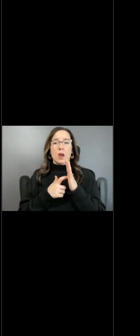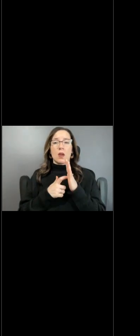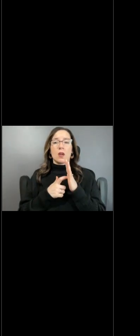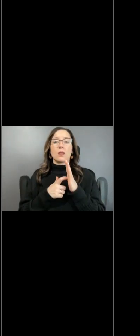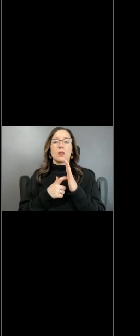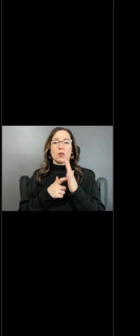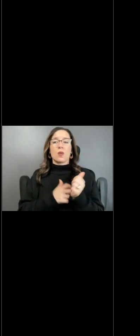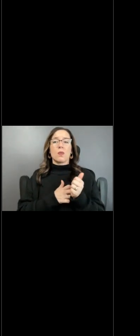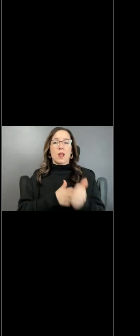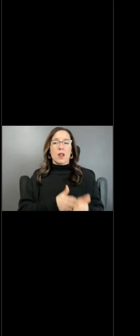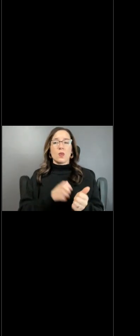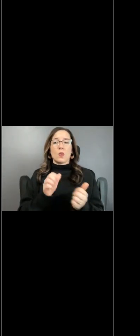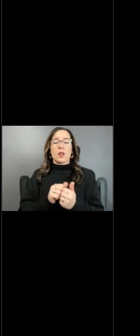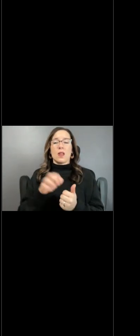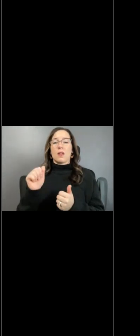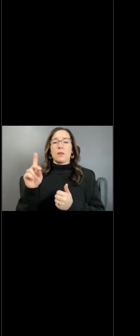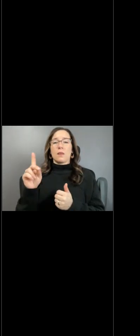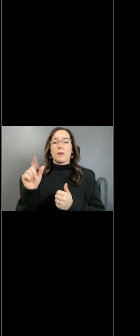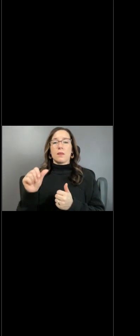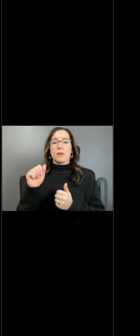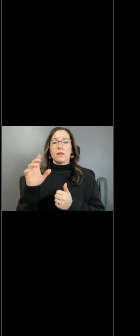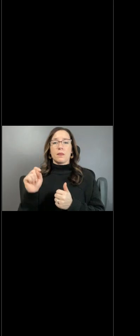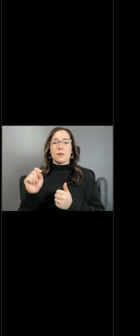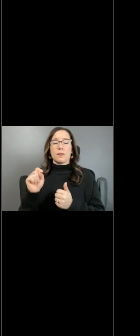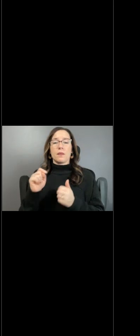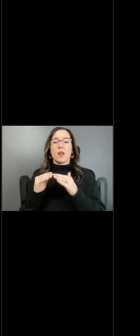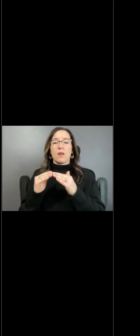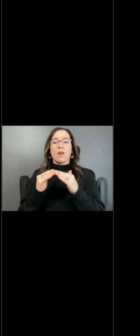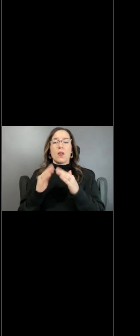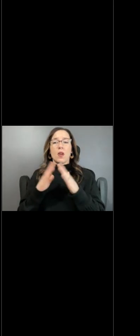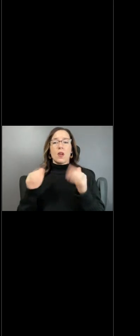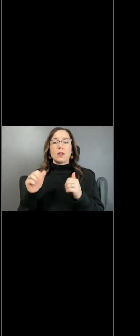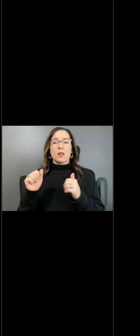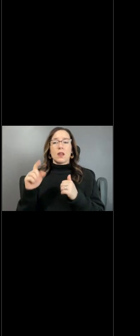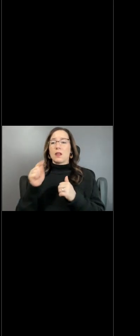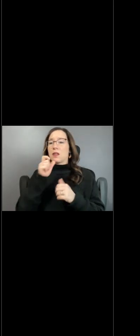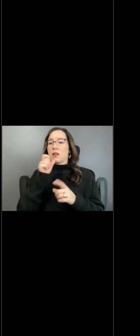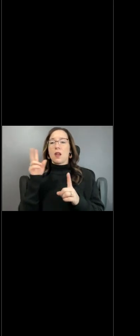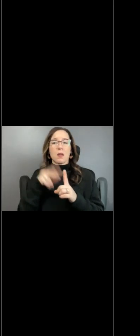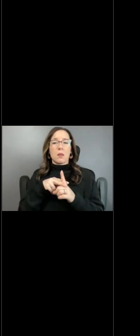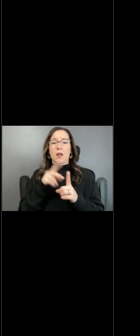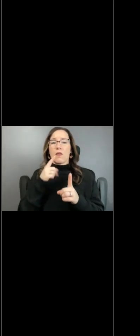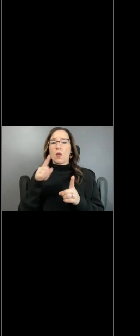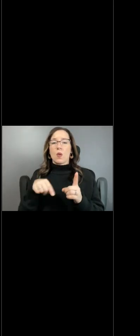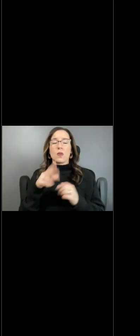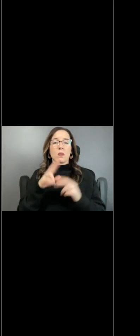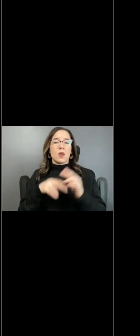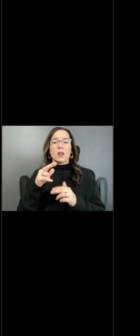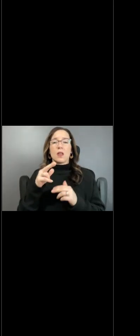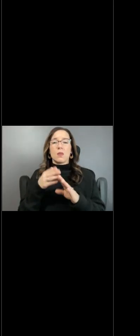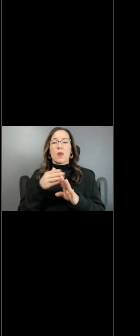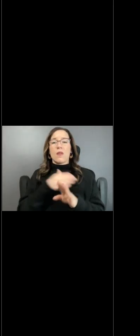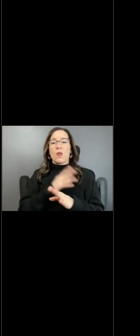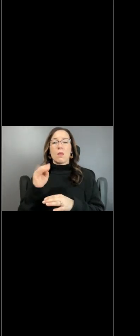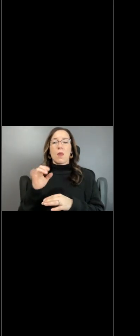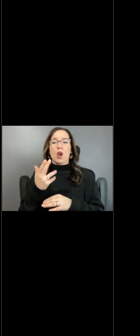with Disabilities Act. The Fair Housing Act does not apply to buildings built before March 13,